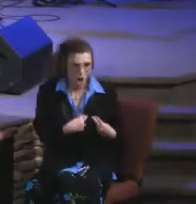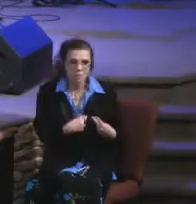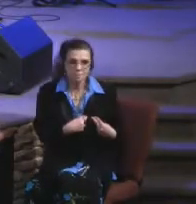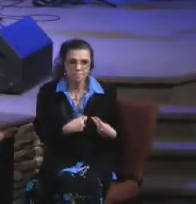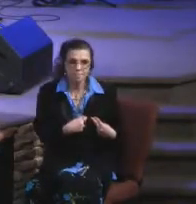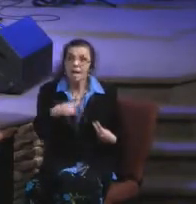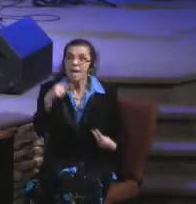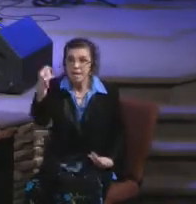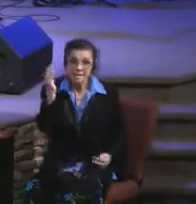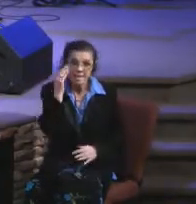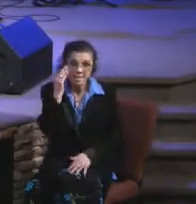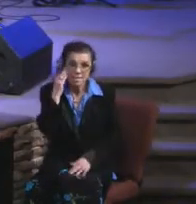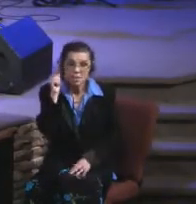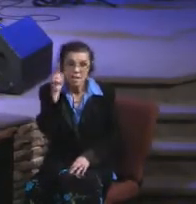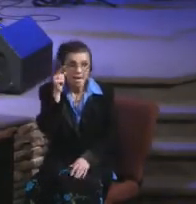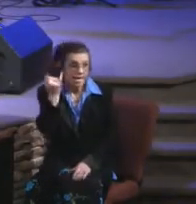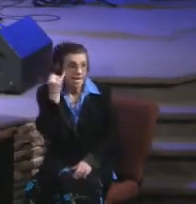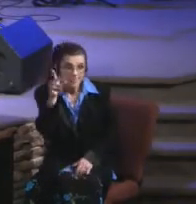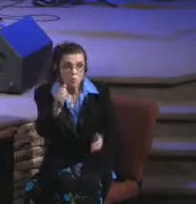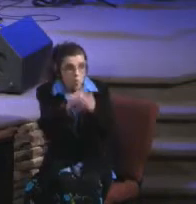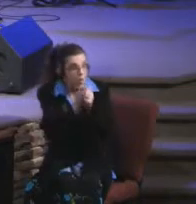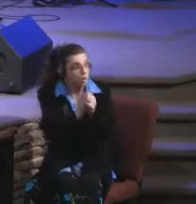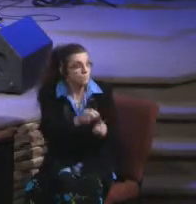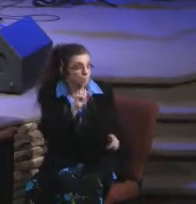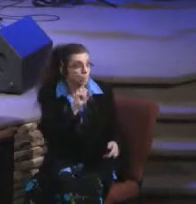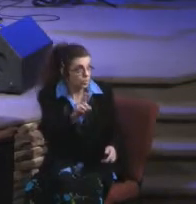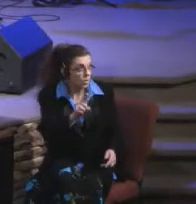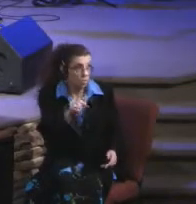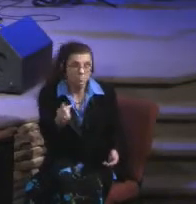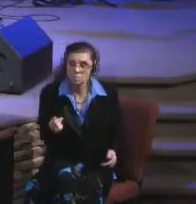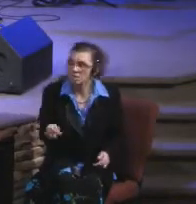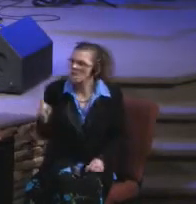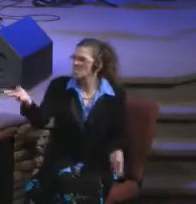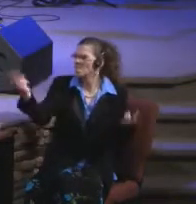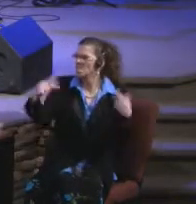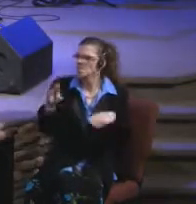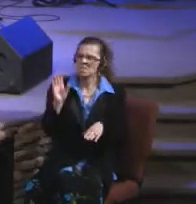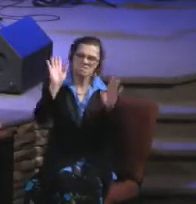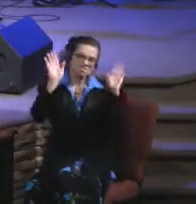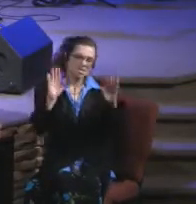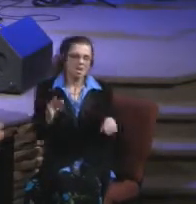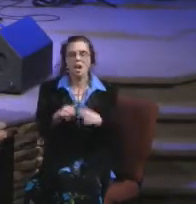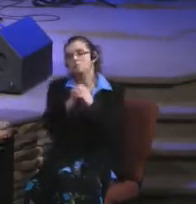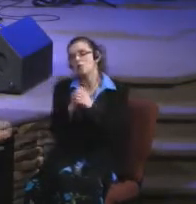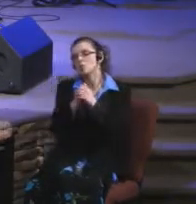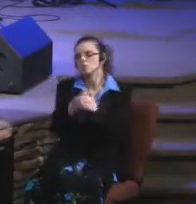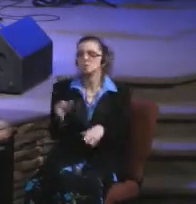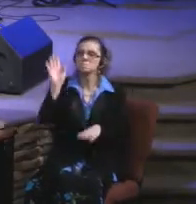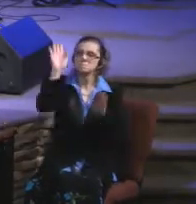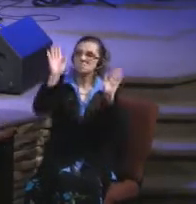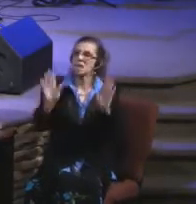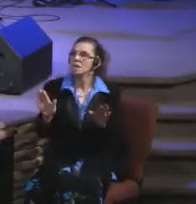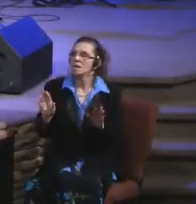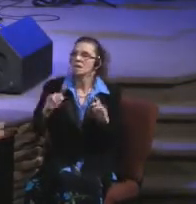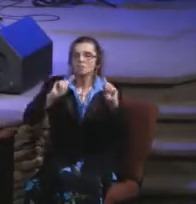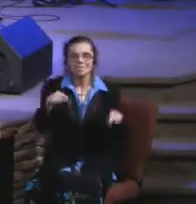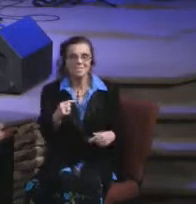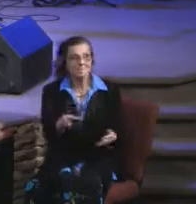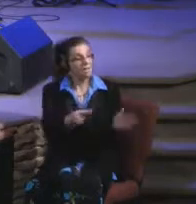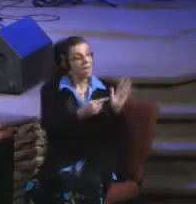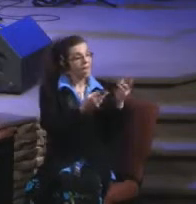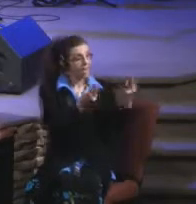at the heart, and he knows if your worship is sincere or not. And if you're just coming in here on Sunday and thinking you're just going to worship on Sunday, or you coming here just to be